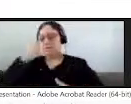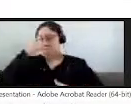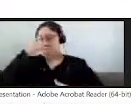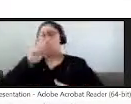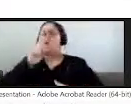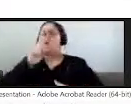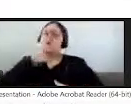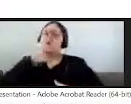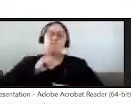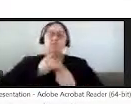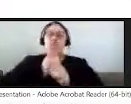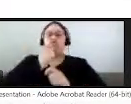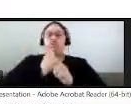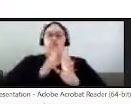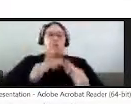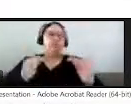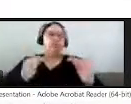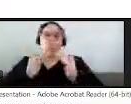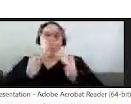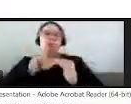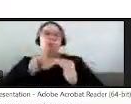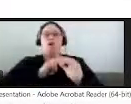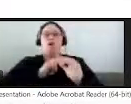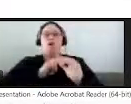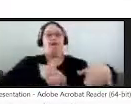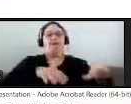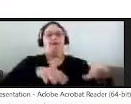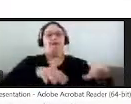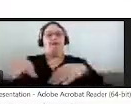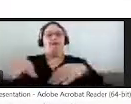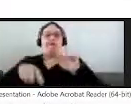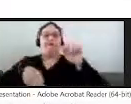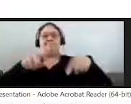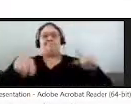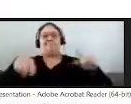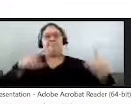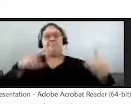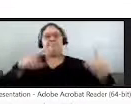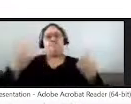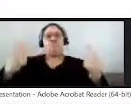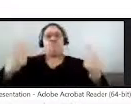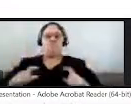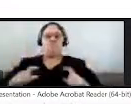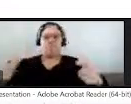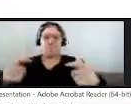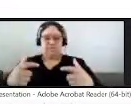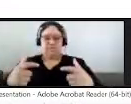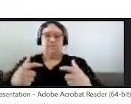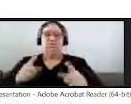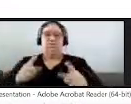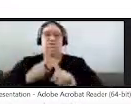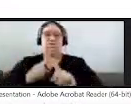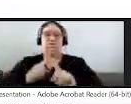should not be treated equal because of the activities that happens in each of the committees. Adding to